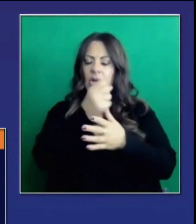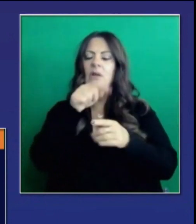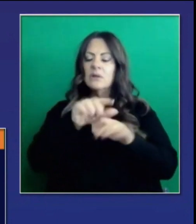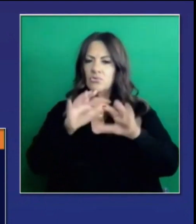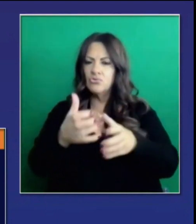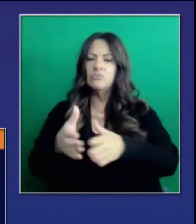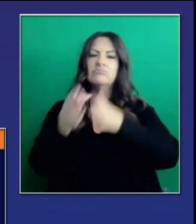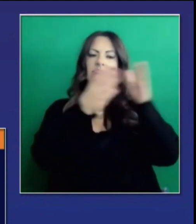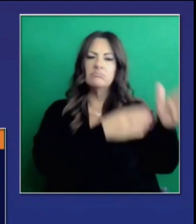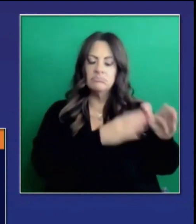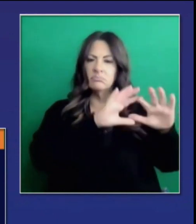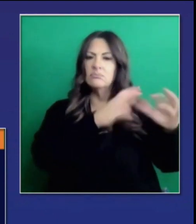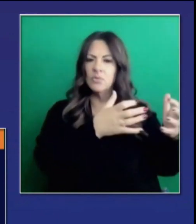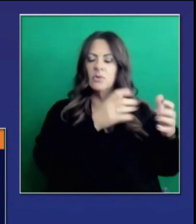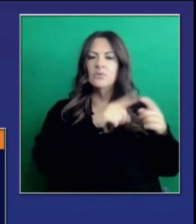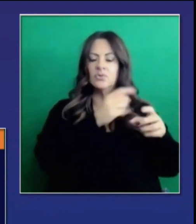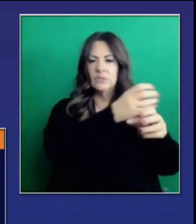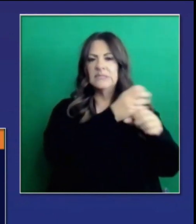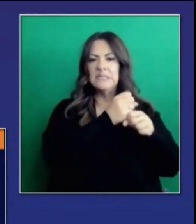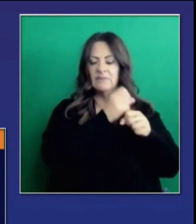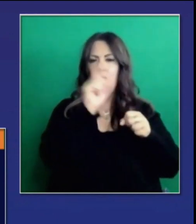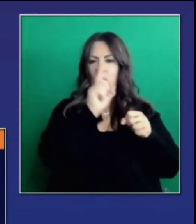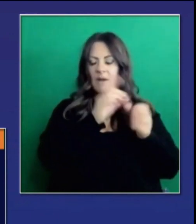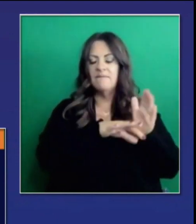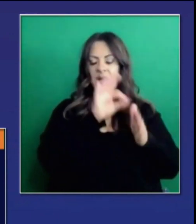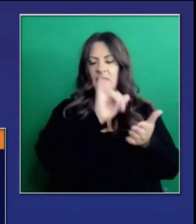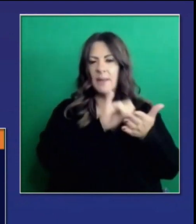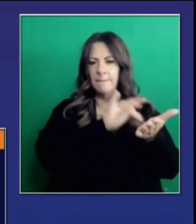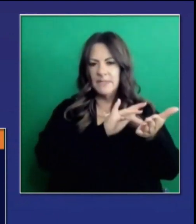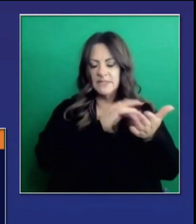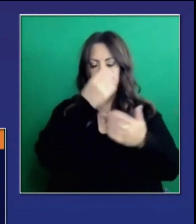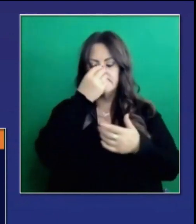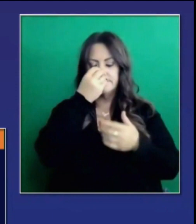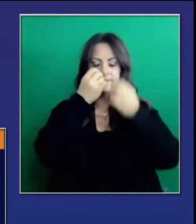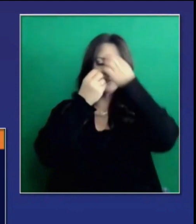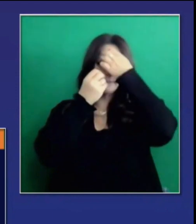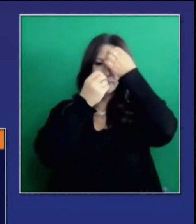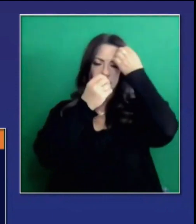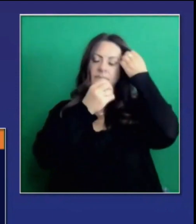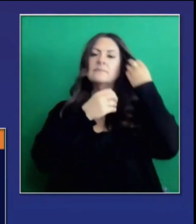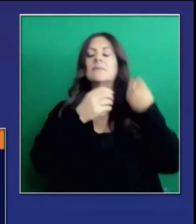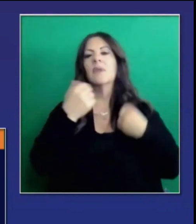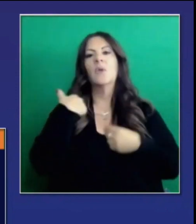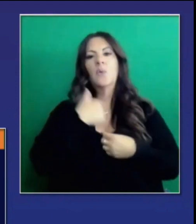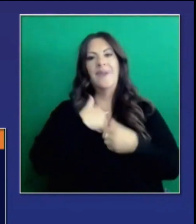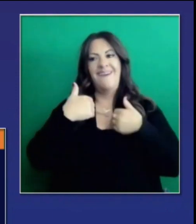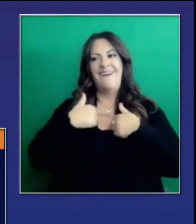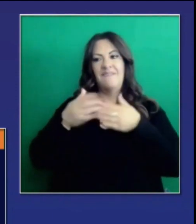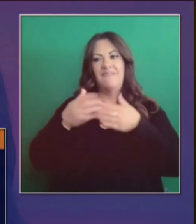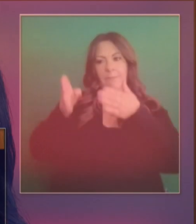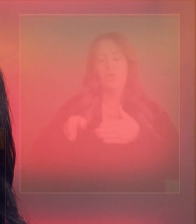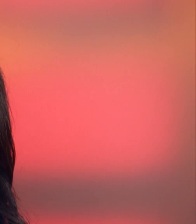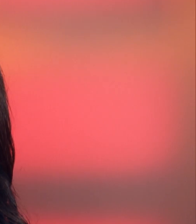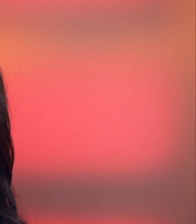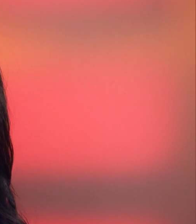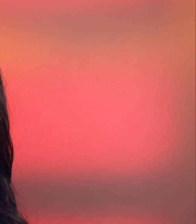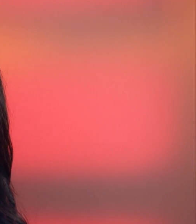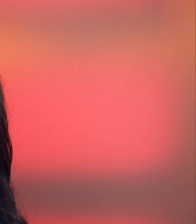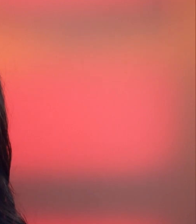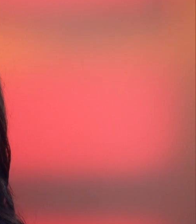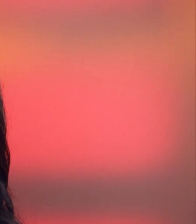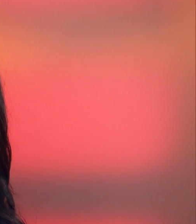order. To find out when it might be your turn next to get your vaccine, you can fill out a survey online at